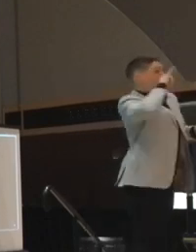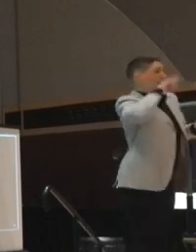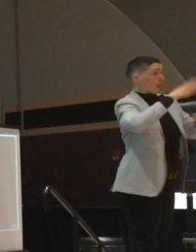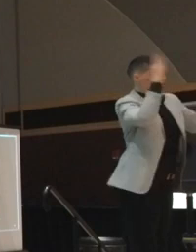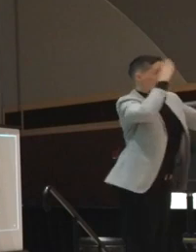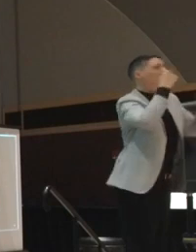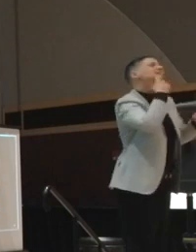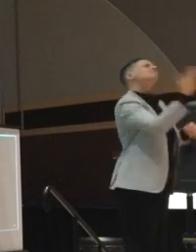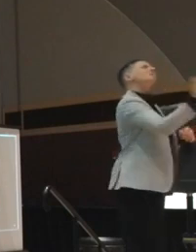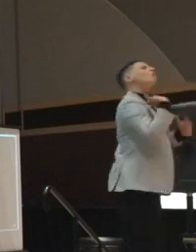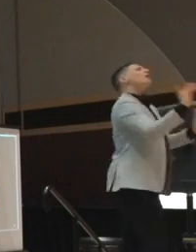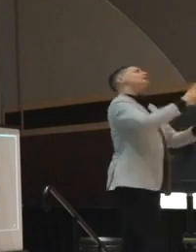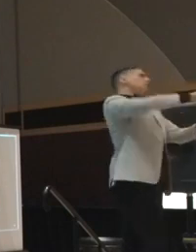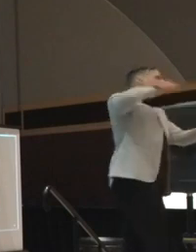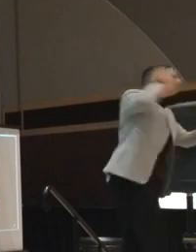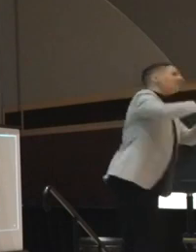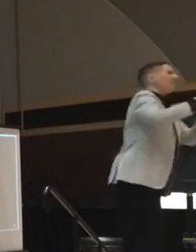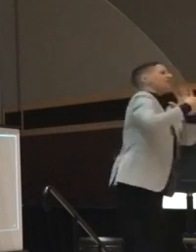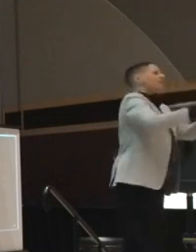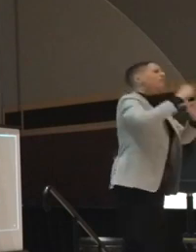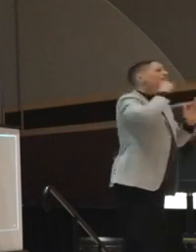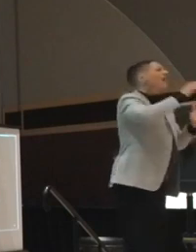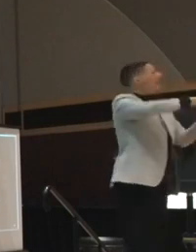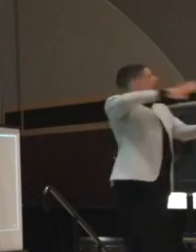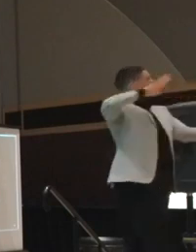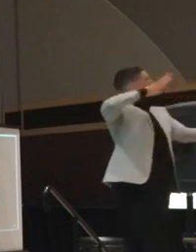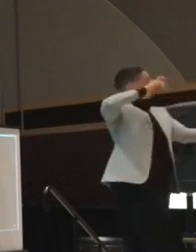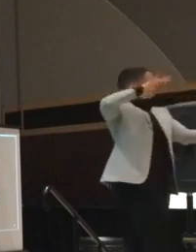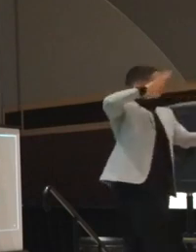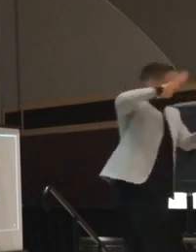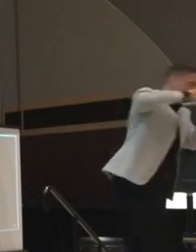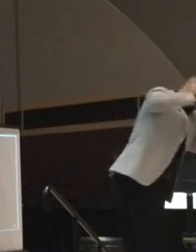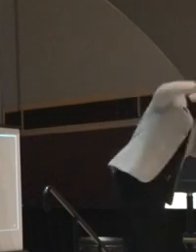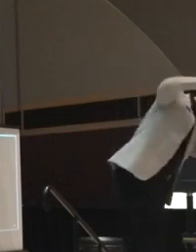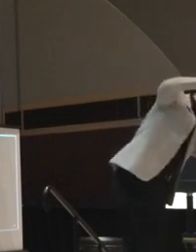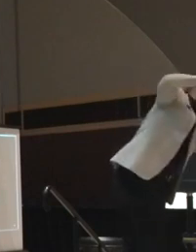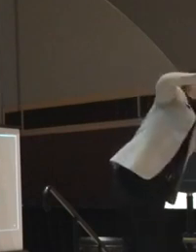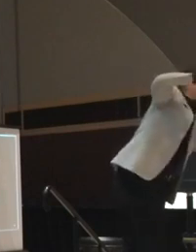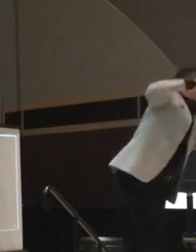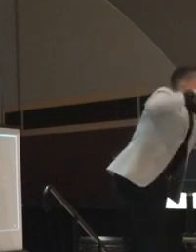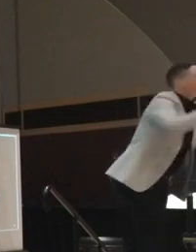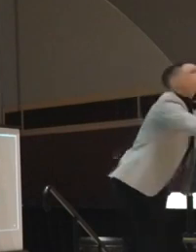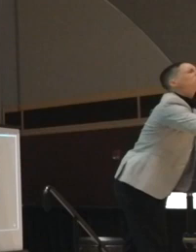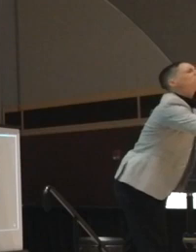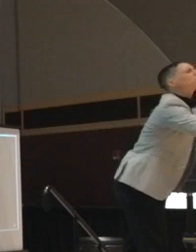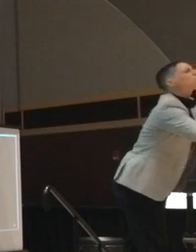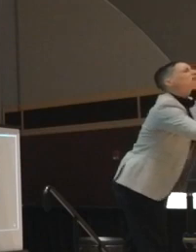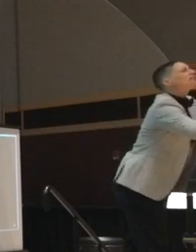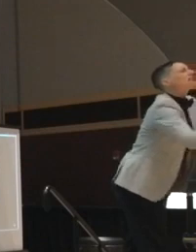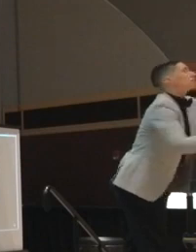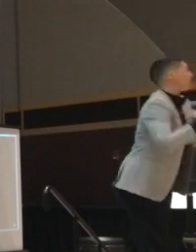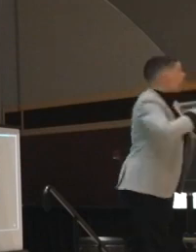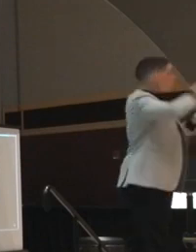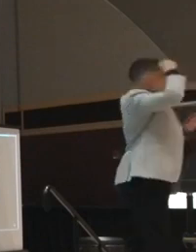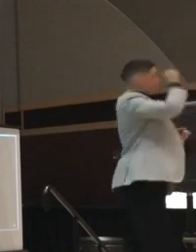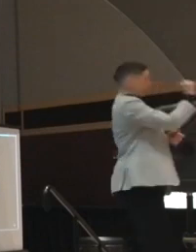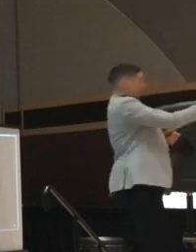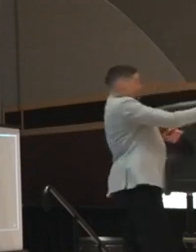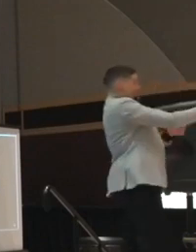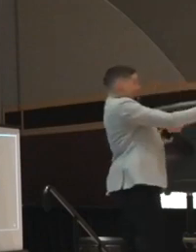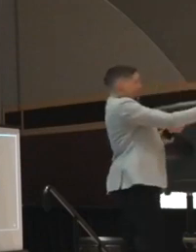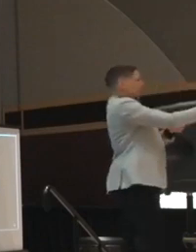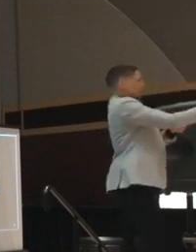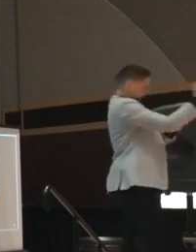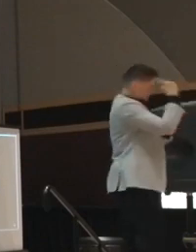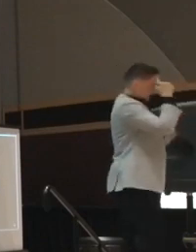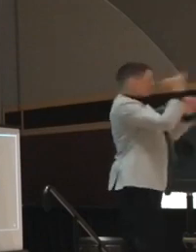and make it a whole lot less abstract. And I learned that AI thinks the same way